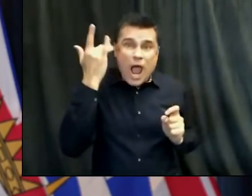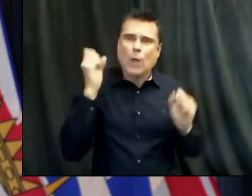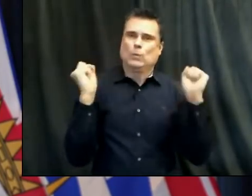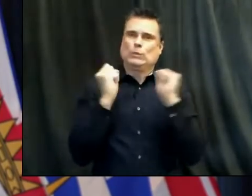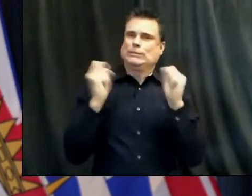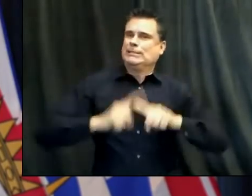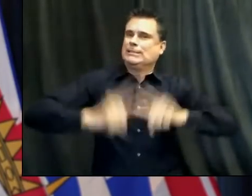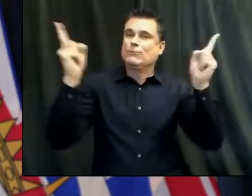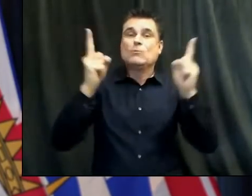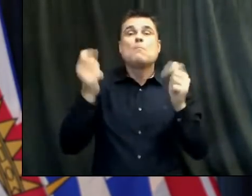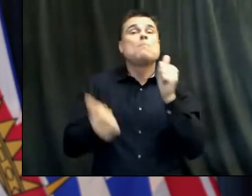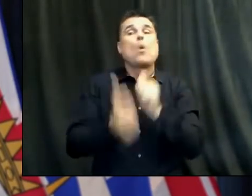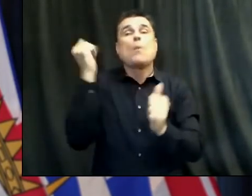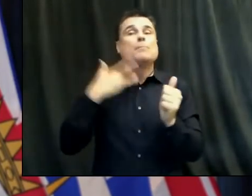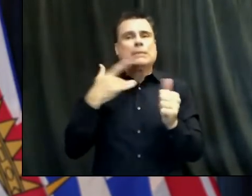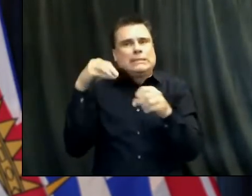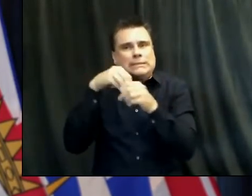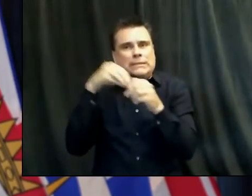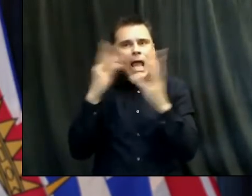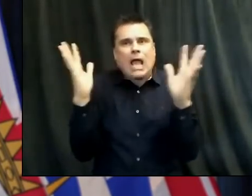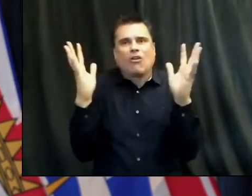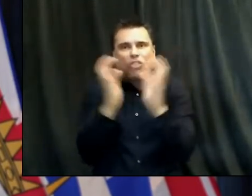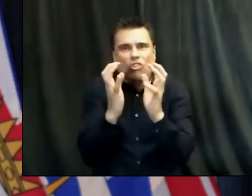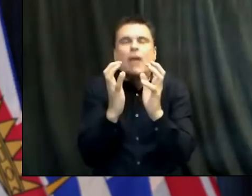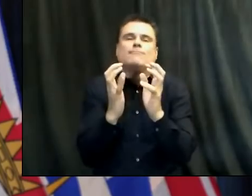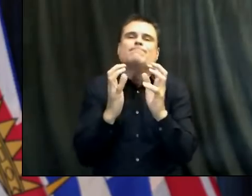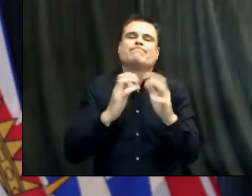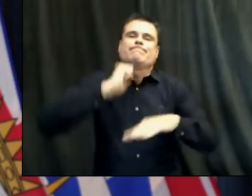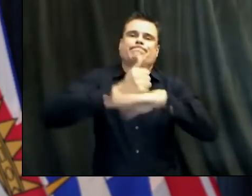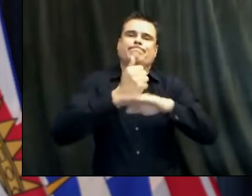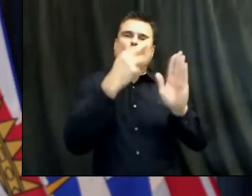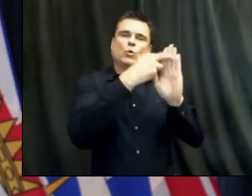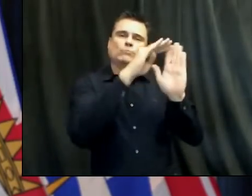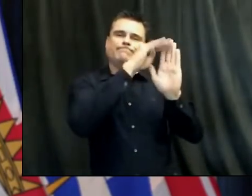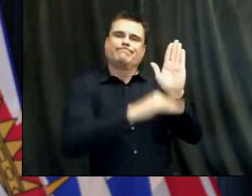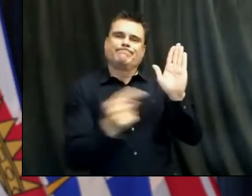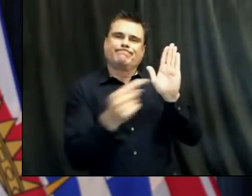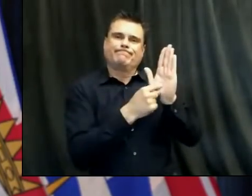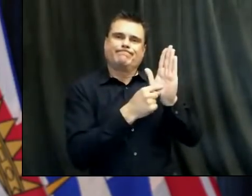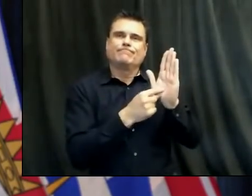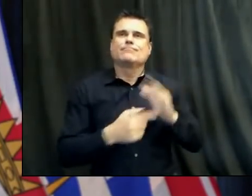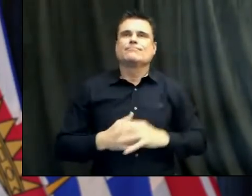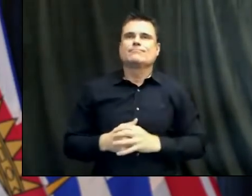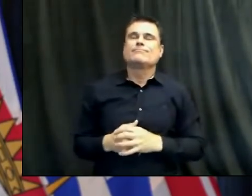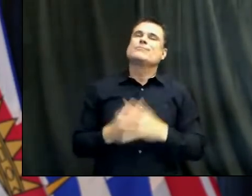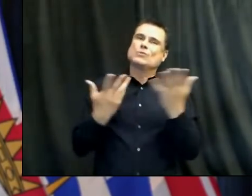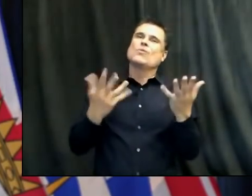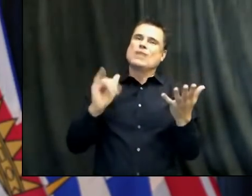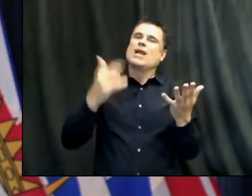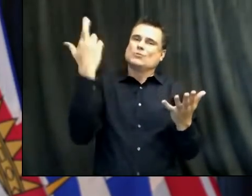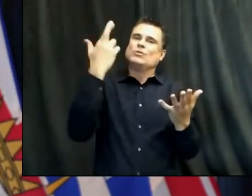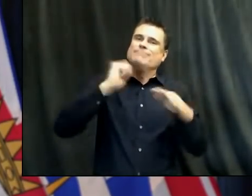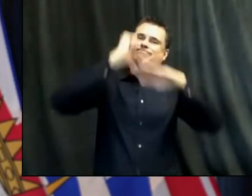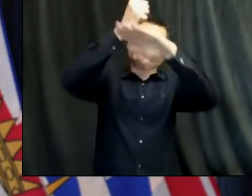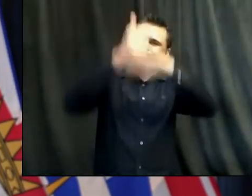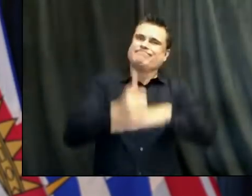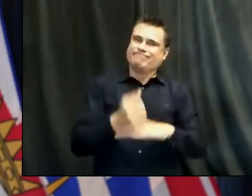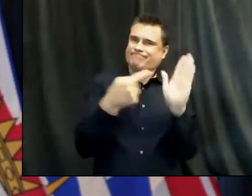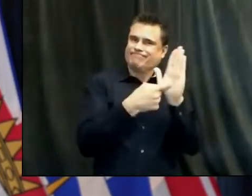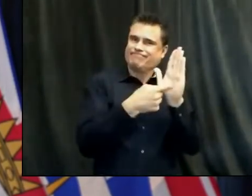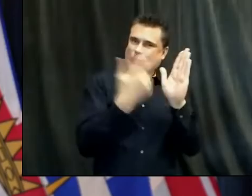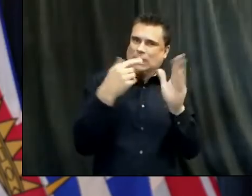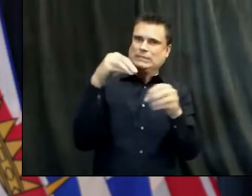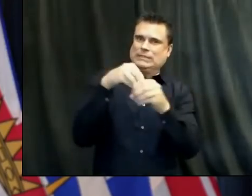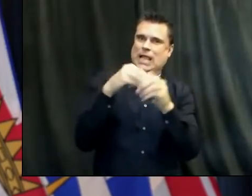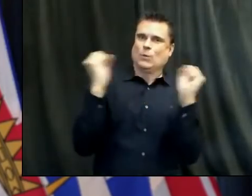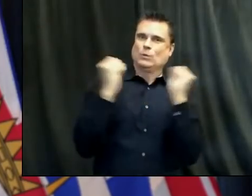in the community and the virus wasn't as able to spread, right now we can't do those anymore. So those guidelines that we had,